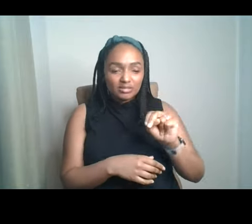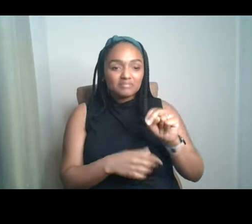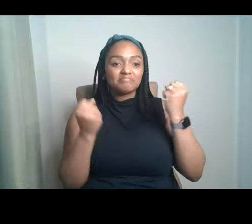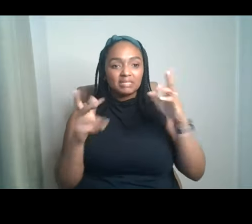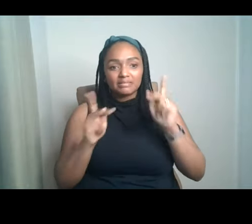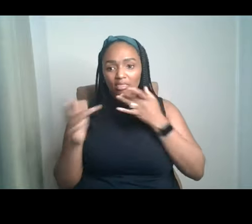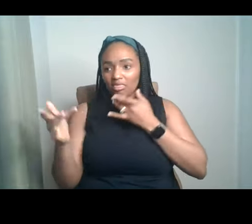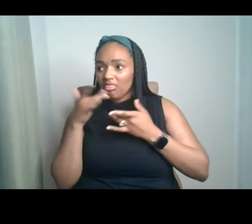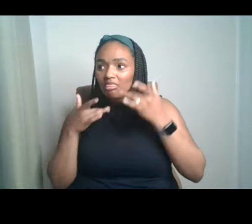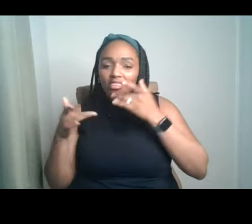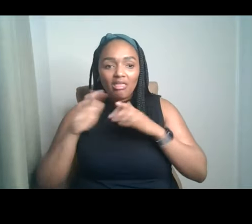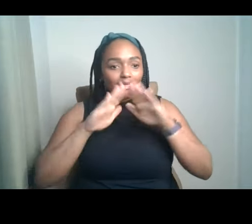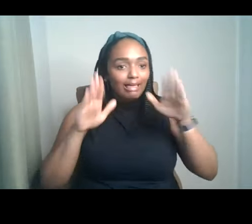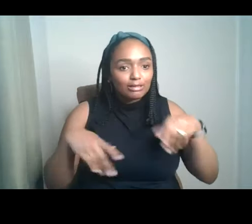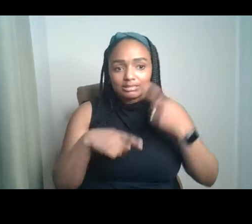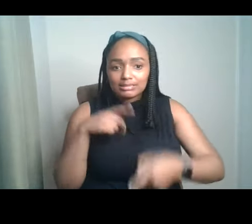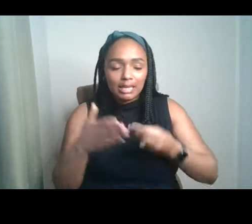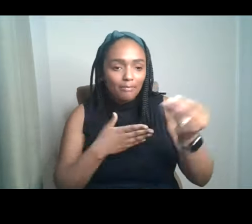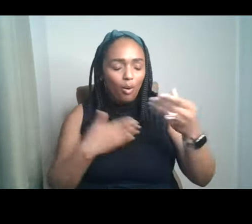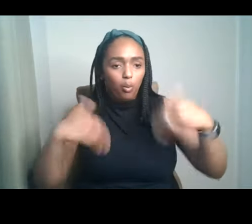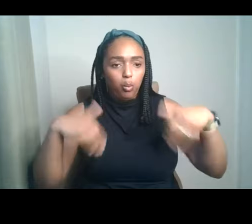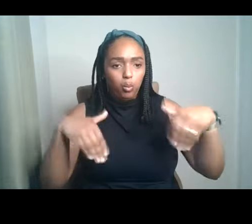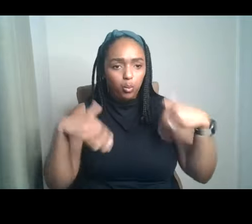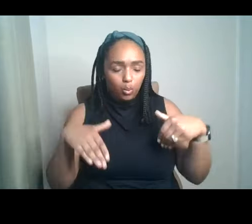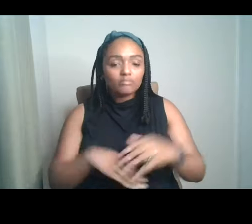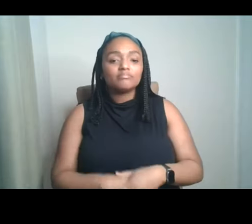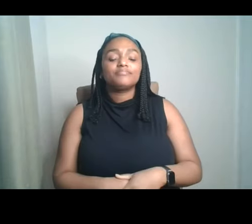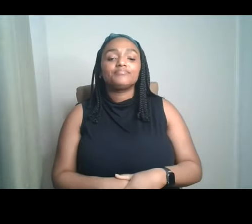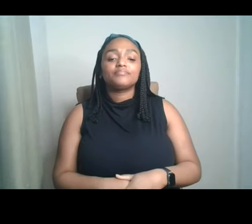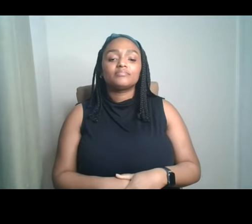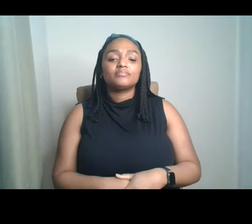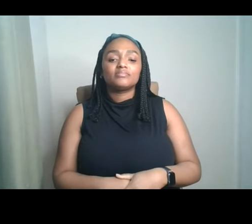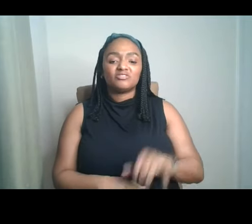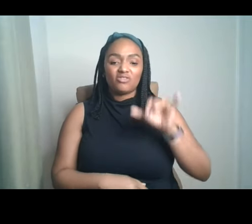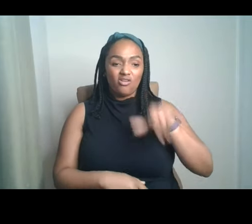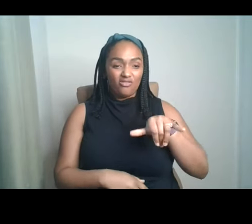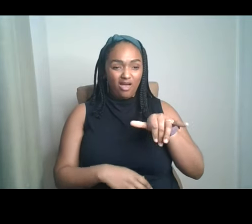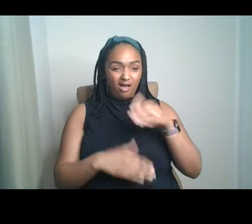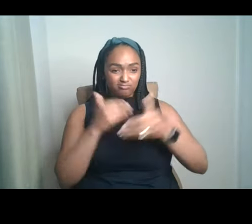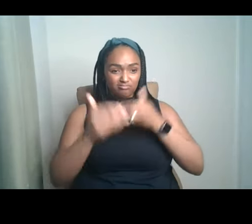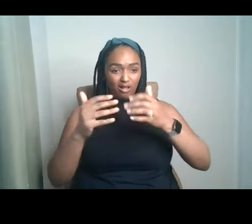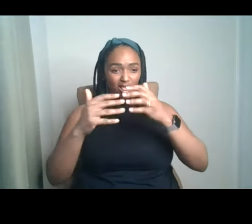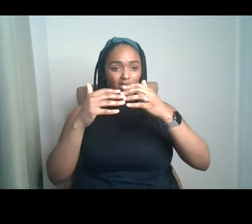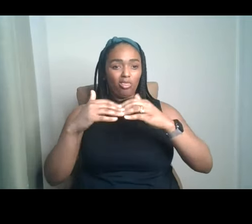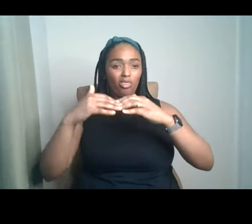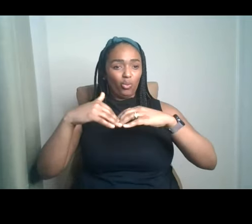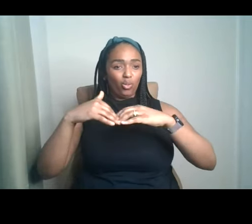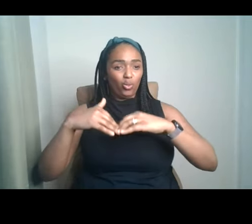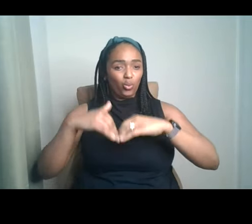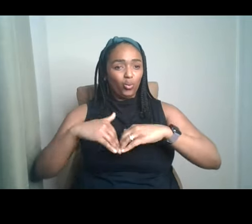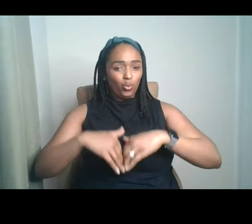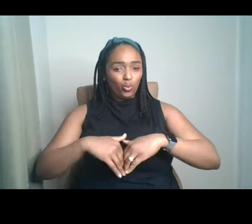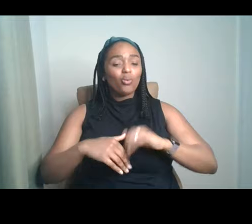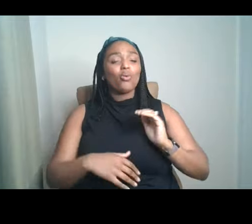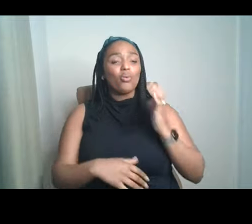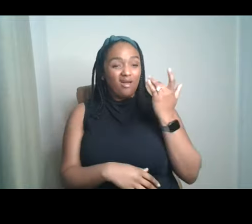year and beyond, you know, that breakdown is because our world, our